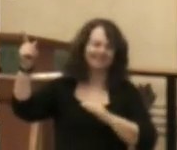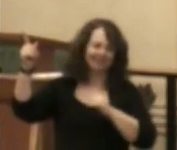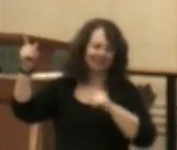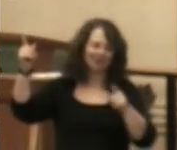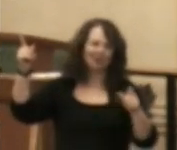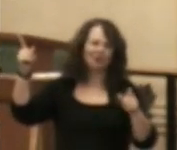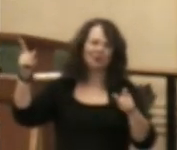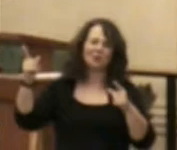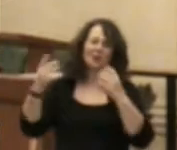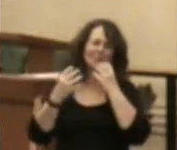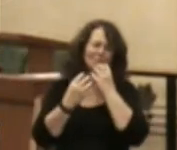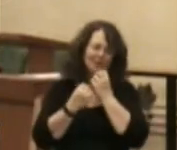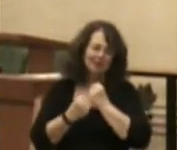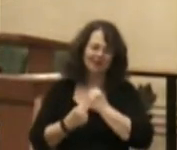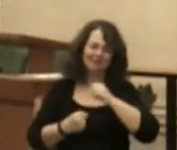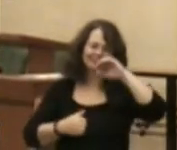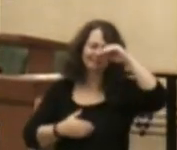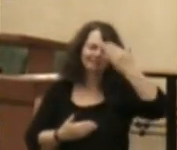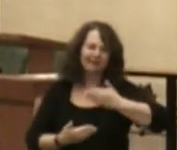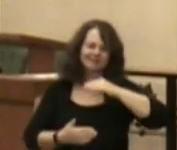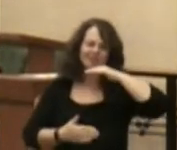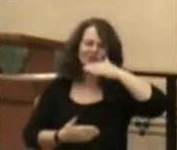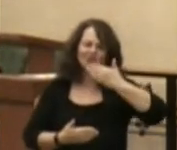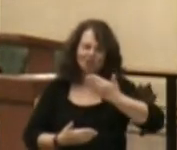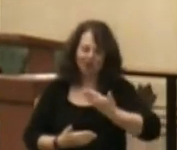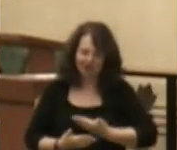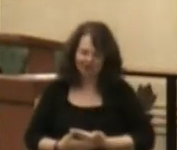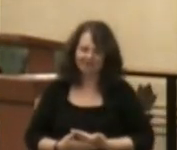the beloved sons and daughters,